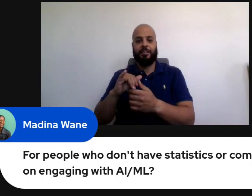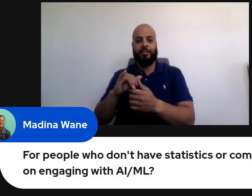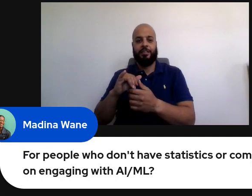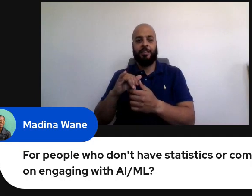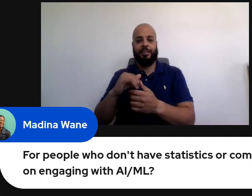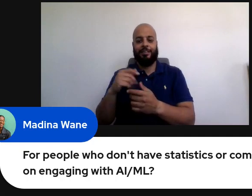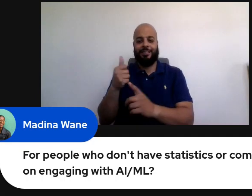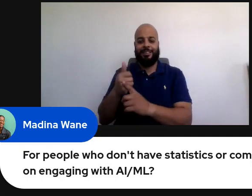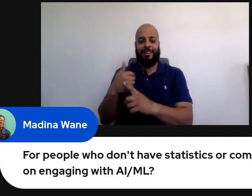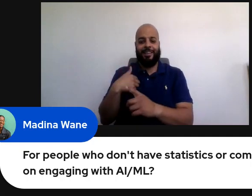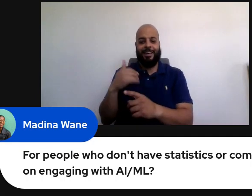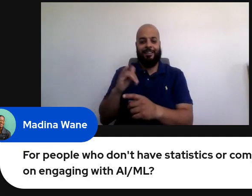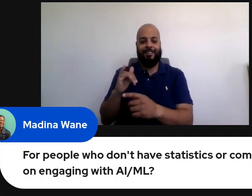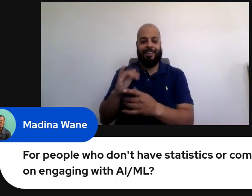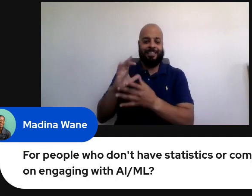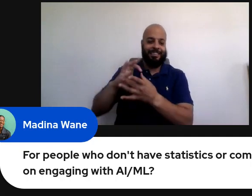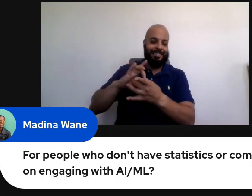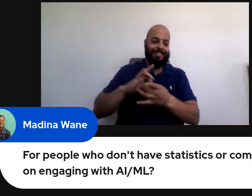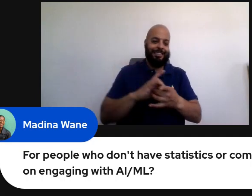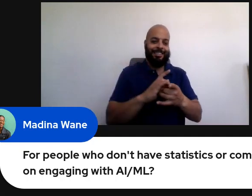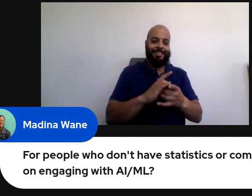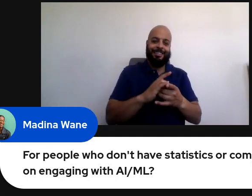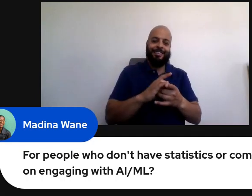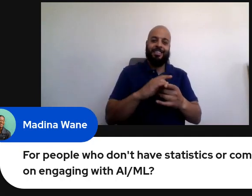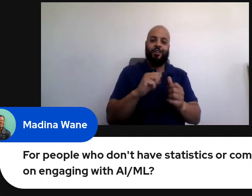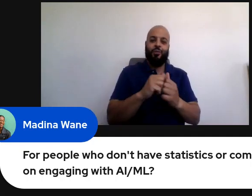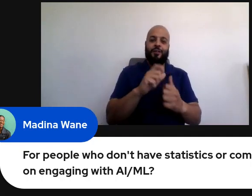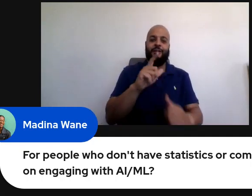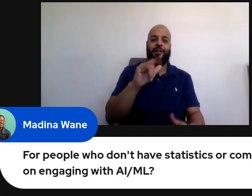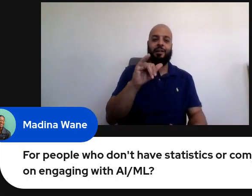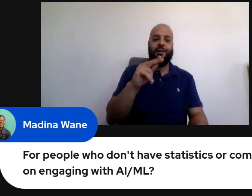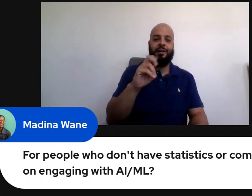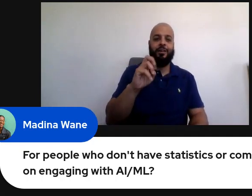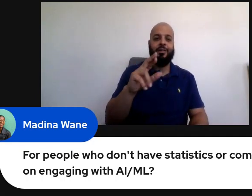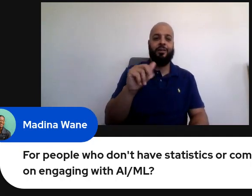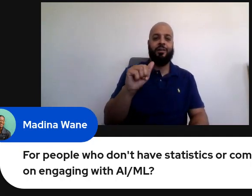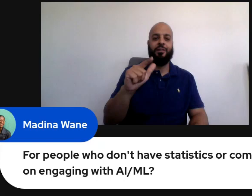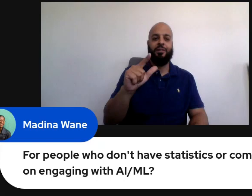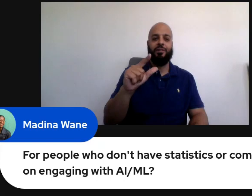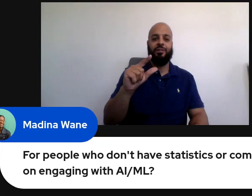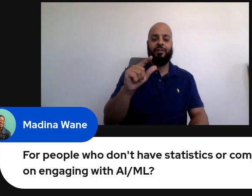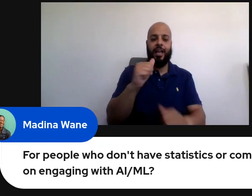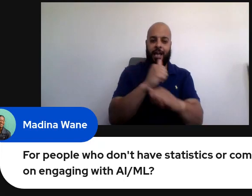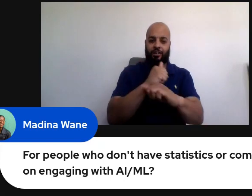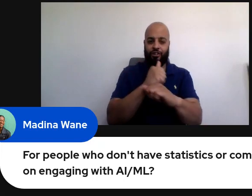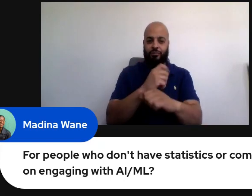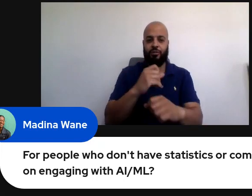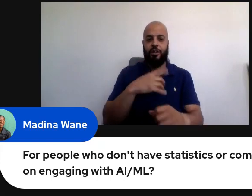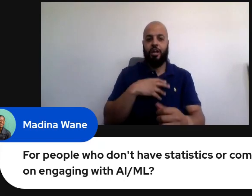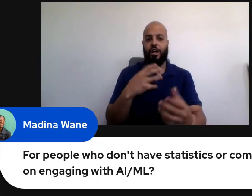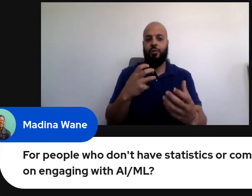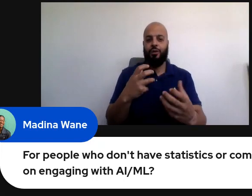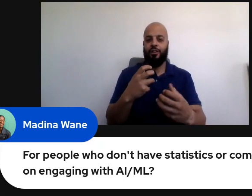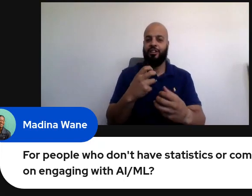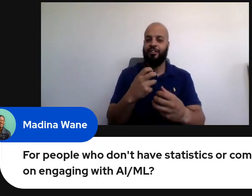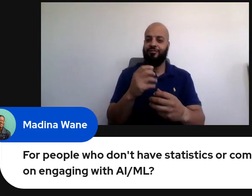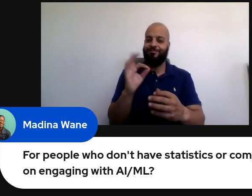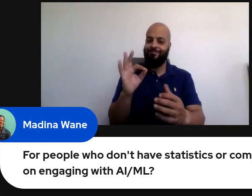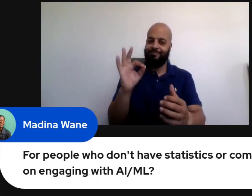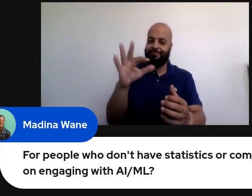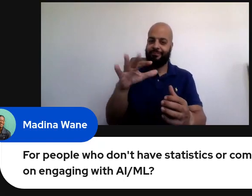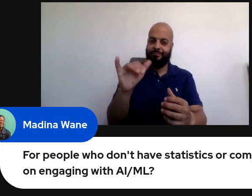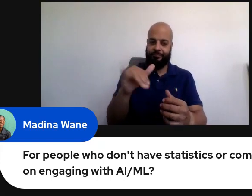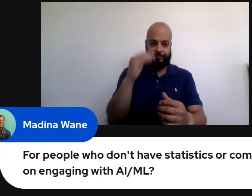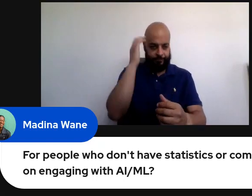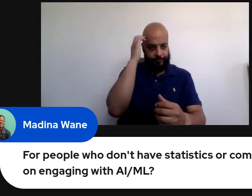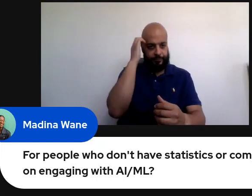a origin in linear algebra. And so I want to just make a vote for that one as well. And there's a great